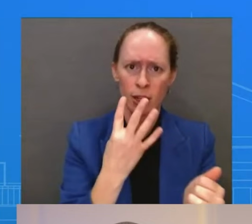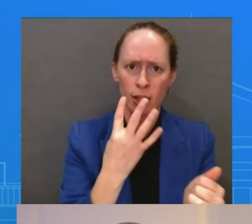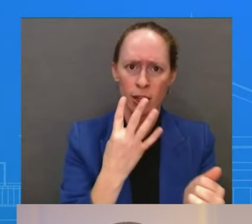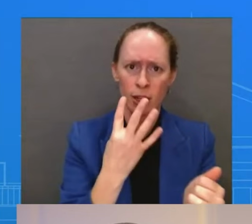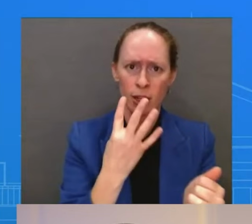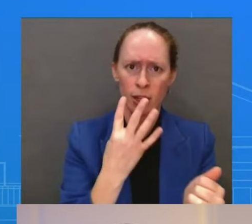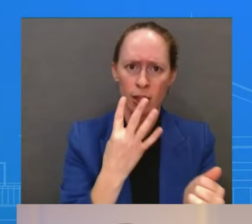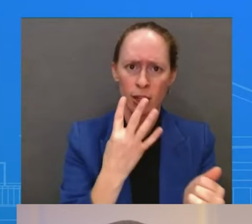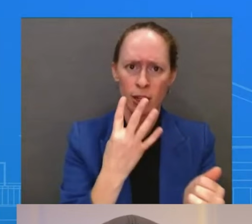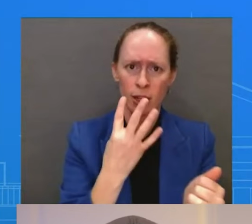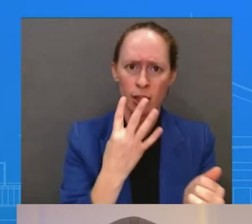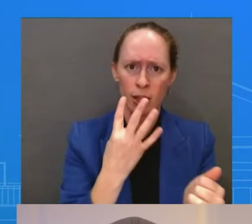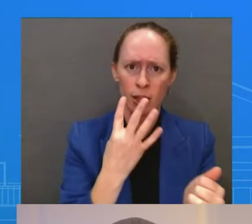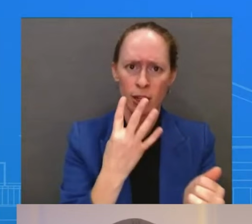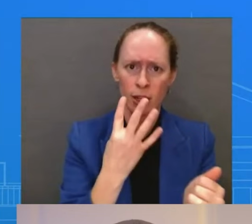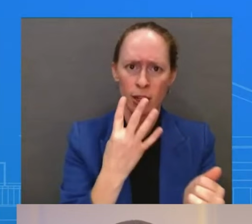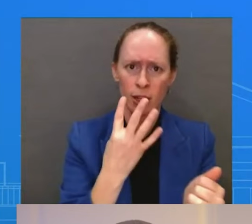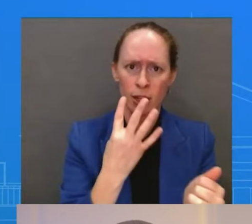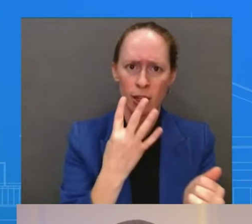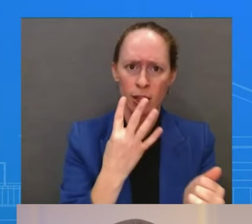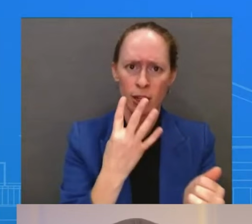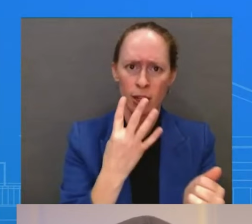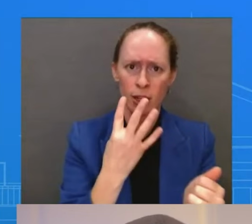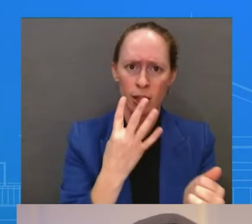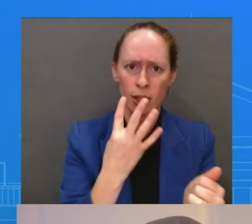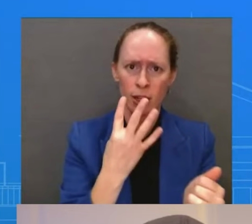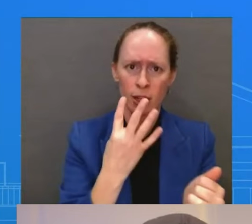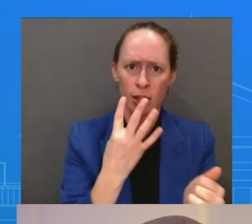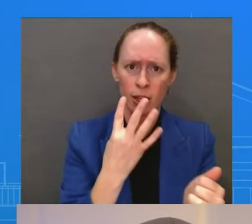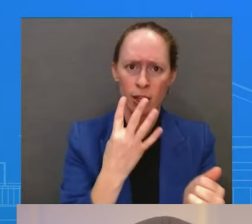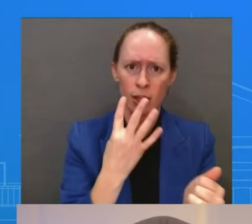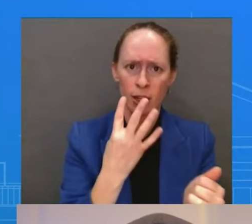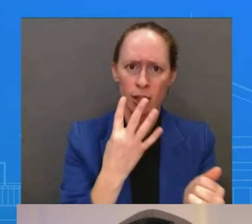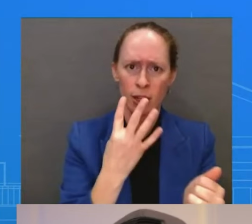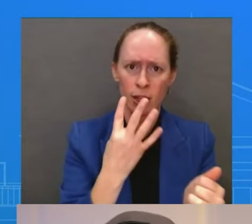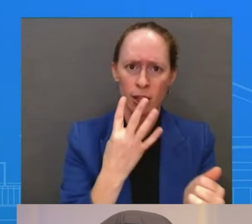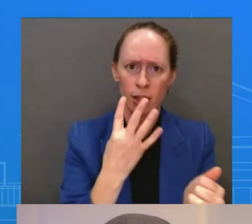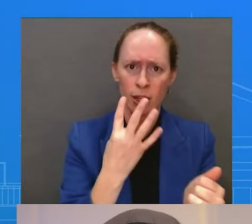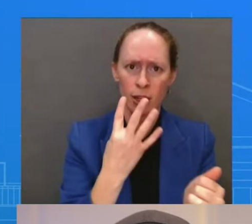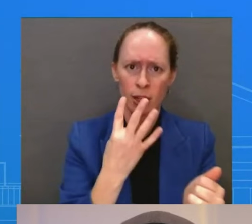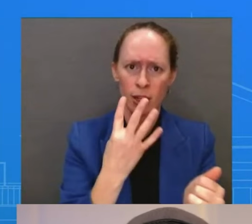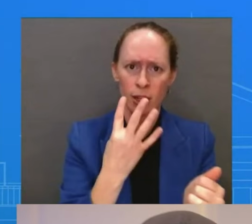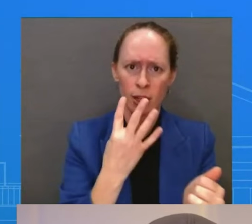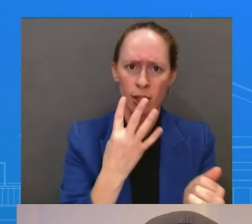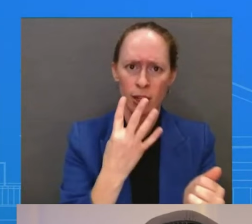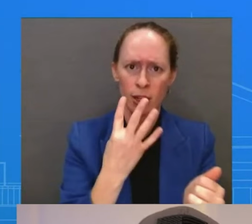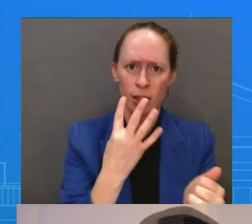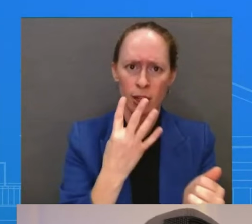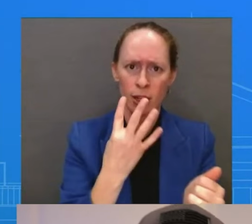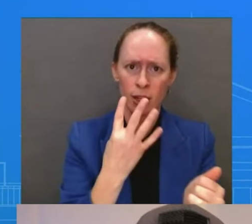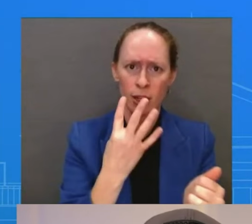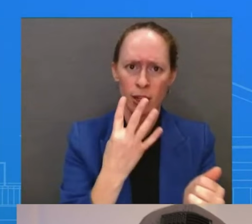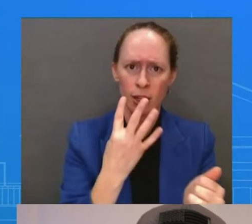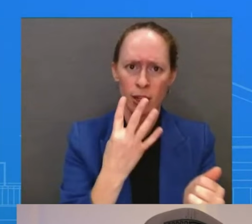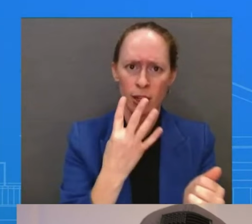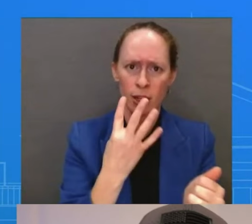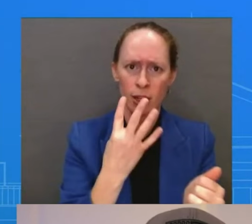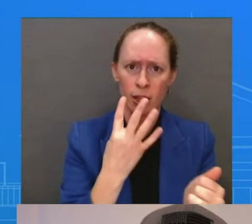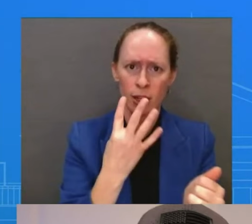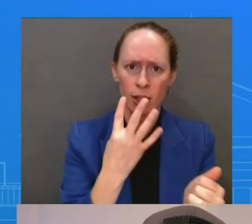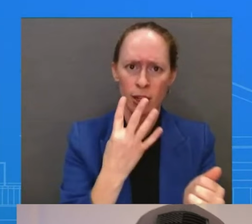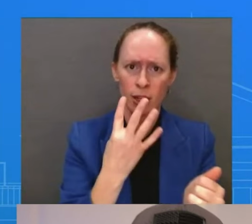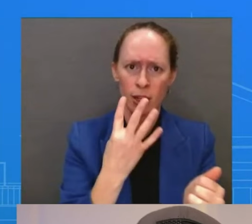with the intelligence so that we don't make this mistake again and so that we don't get effed over right now because there's sleeper cells in our country because you decided not to lock